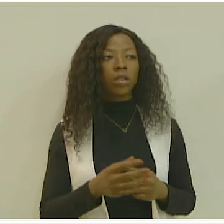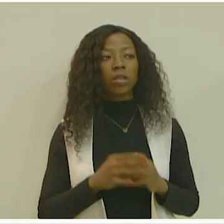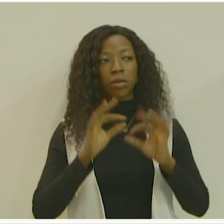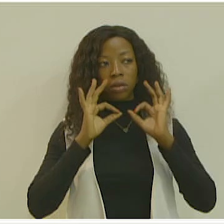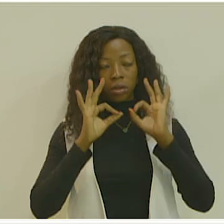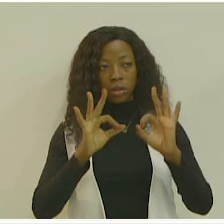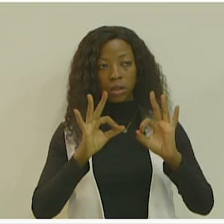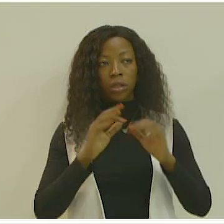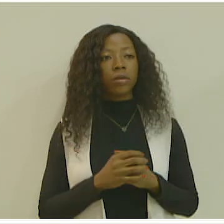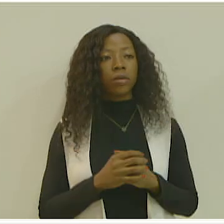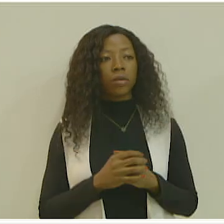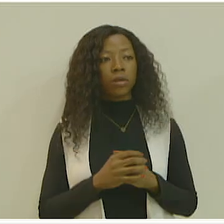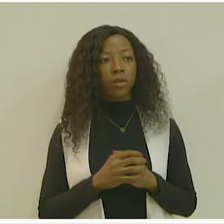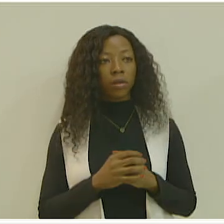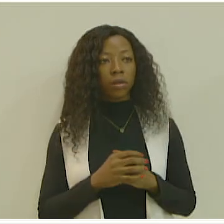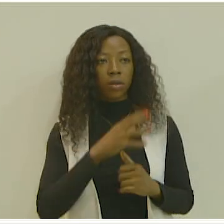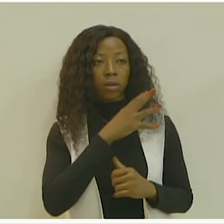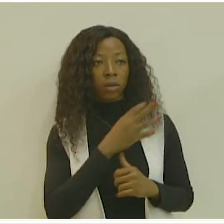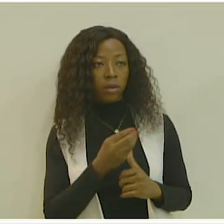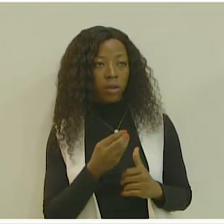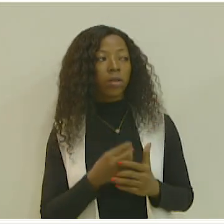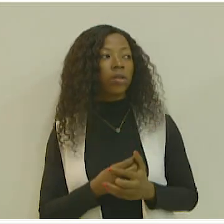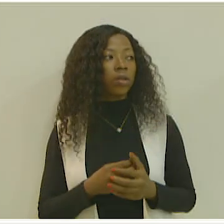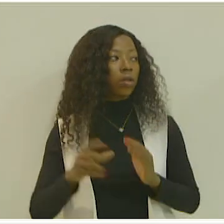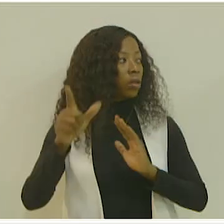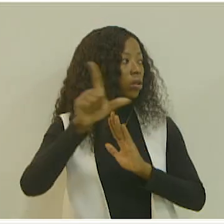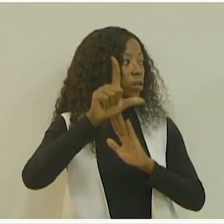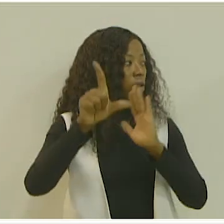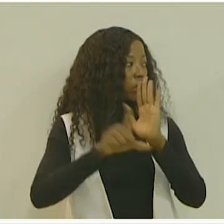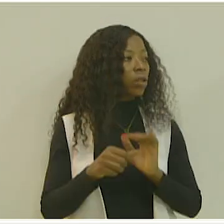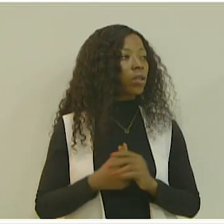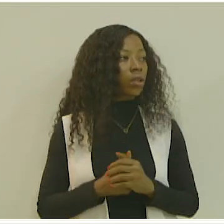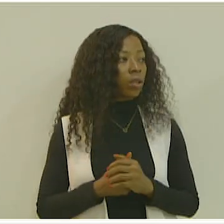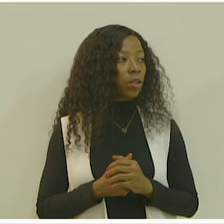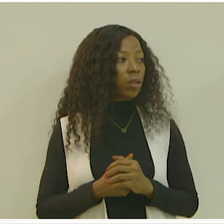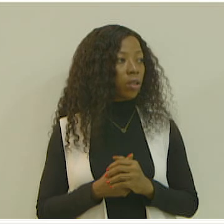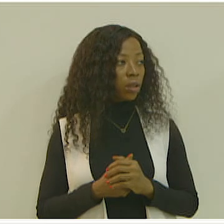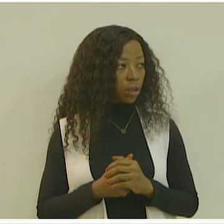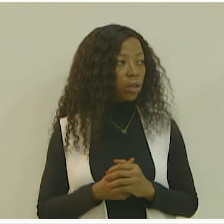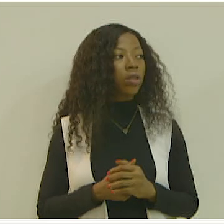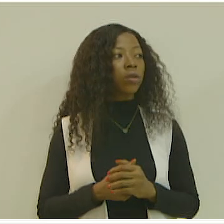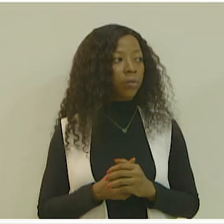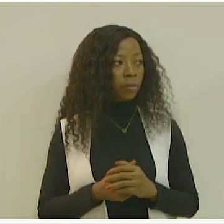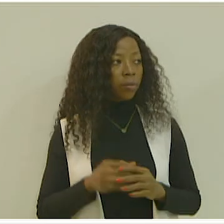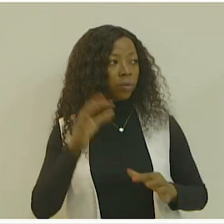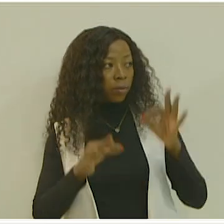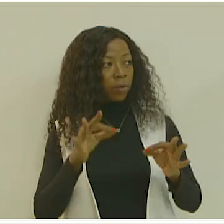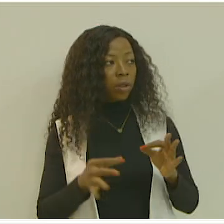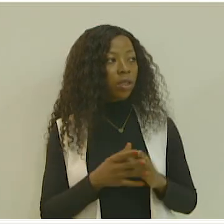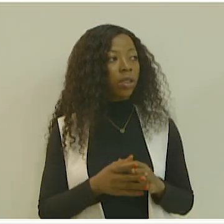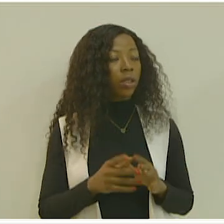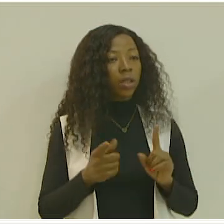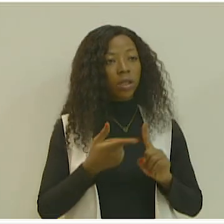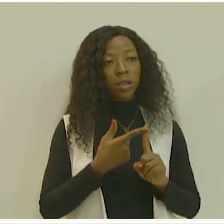Excellency President Julius Maada Bio. And as per Constitution, Act number 6 of 1991, the judiciary carry out one of his separate mandates for